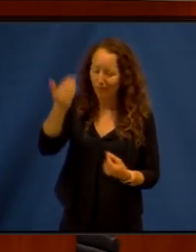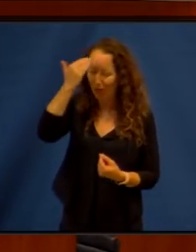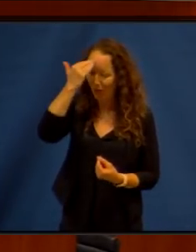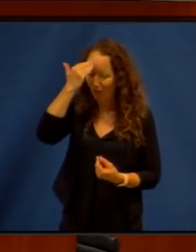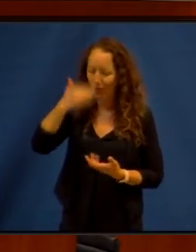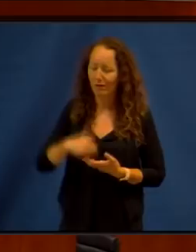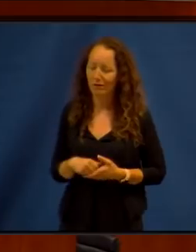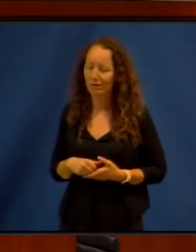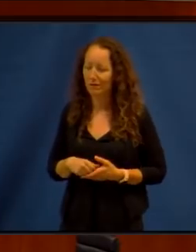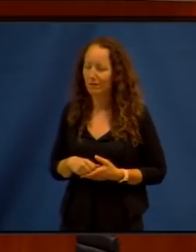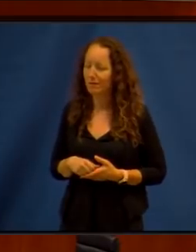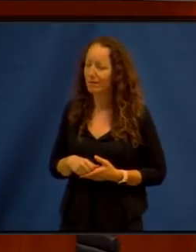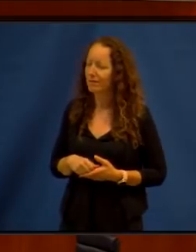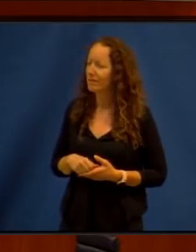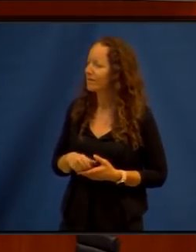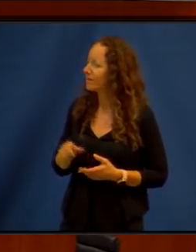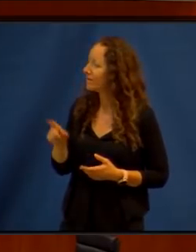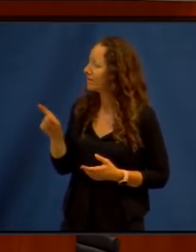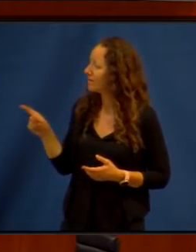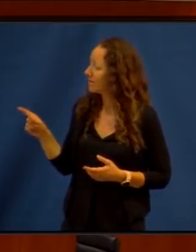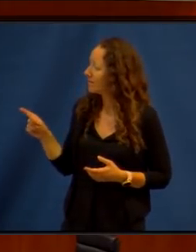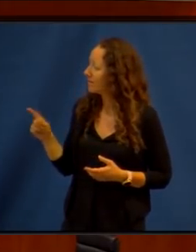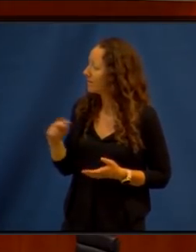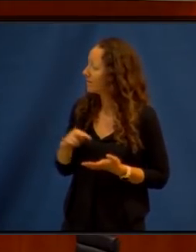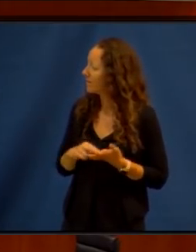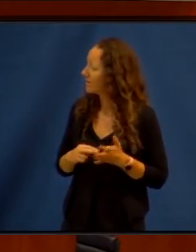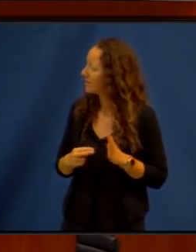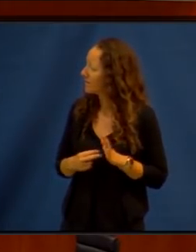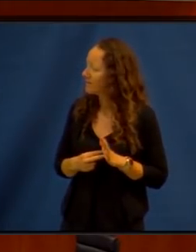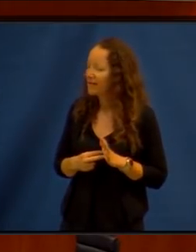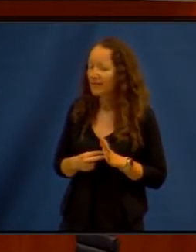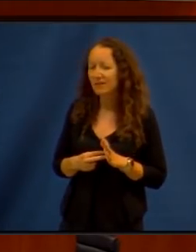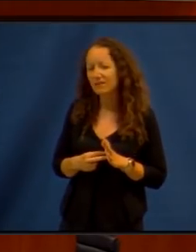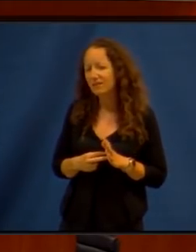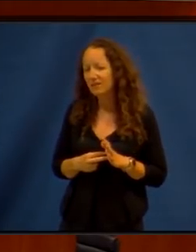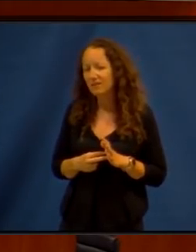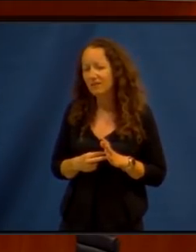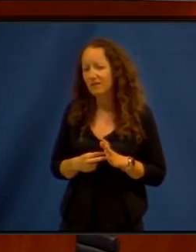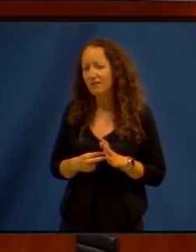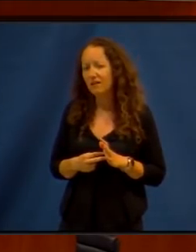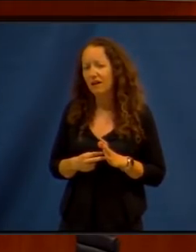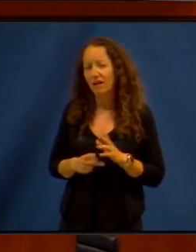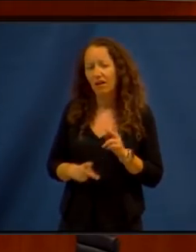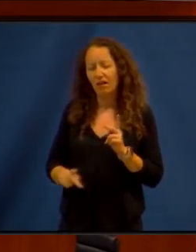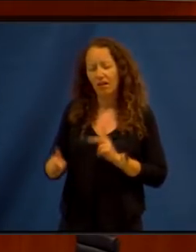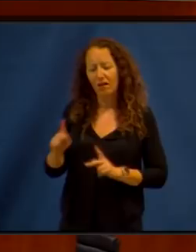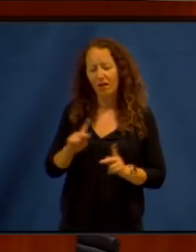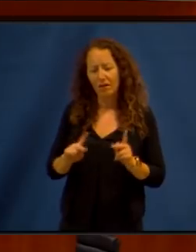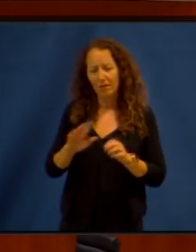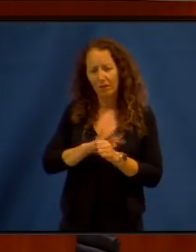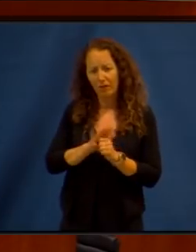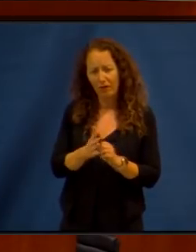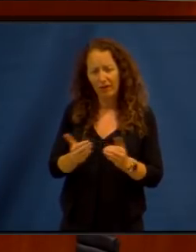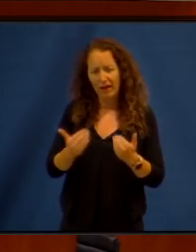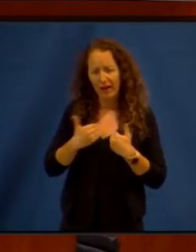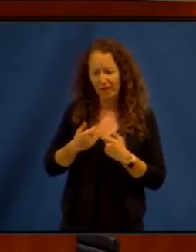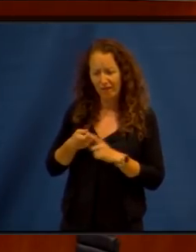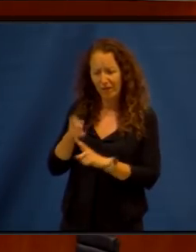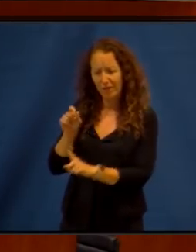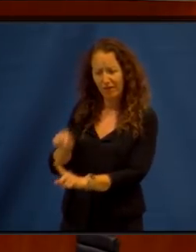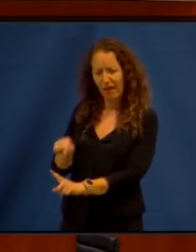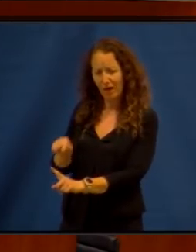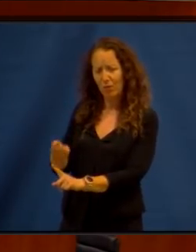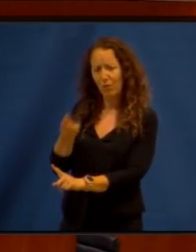Can Denise or Mr. Turney indicate how many of those infected cases from that nursing